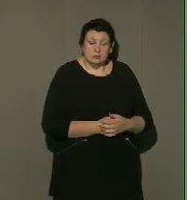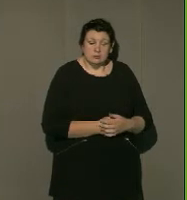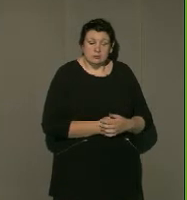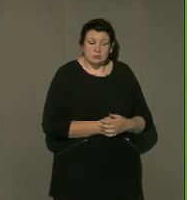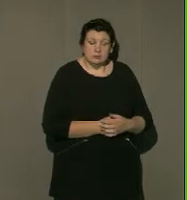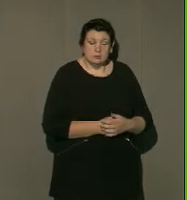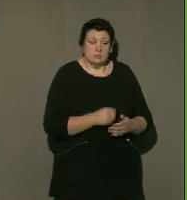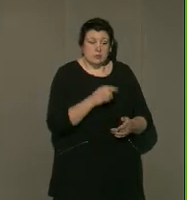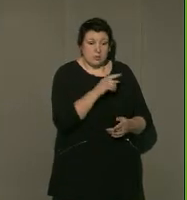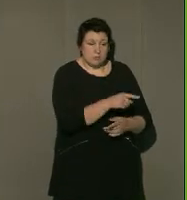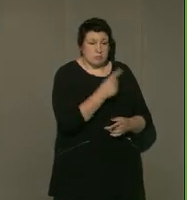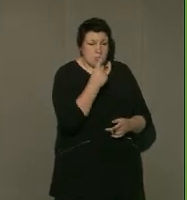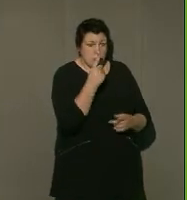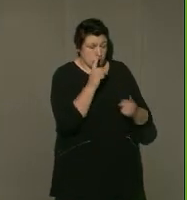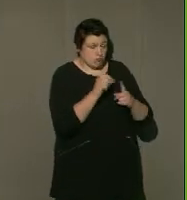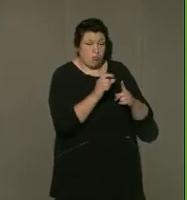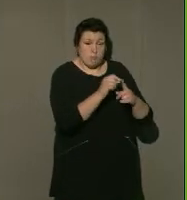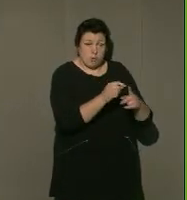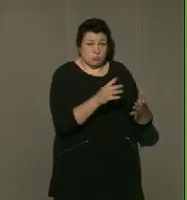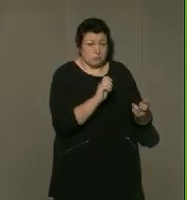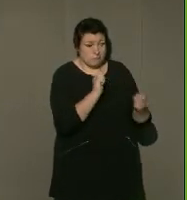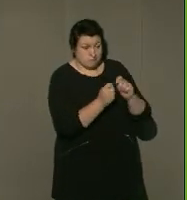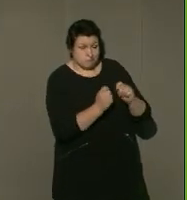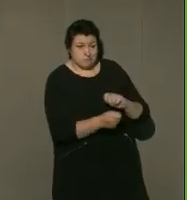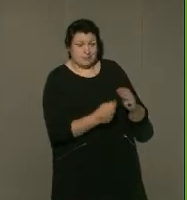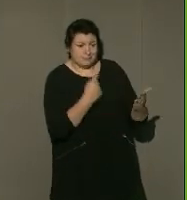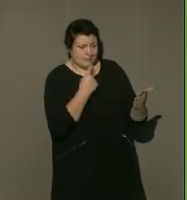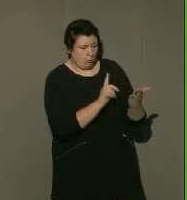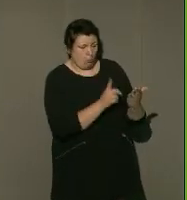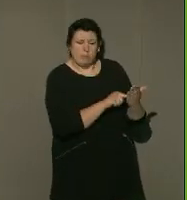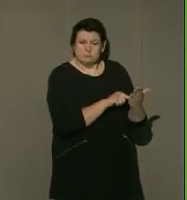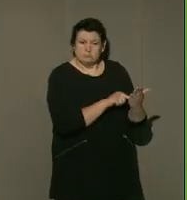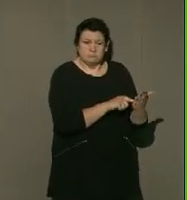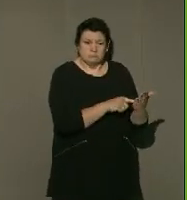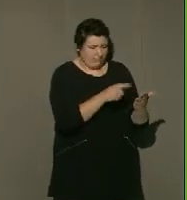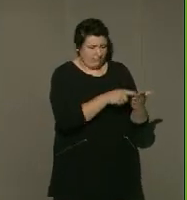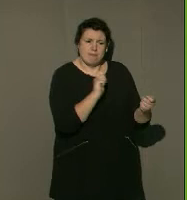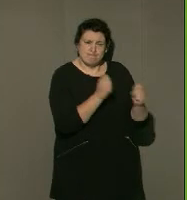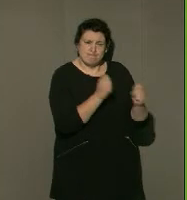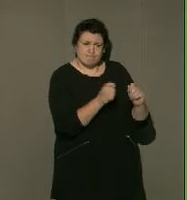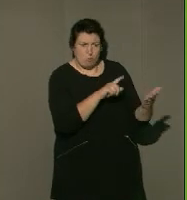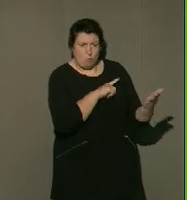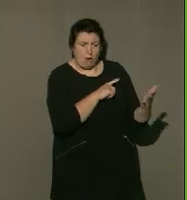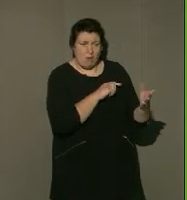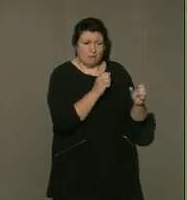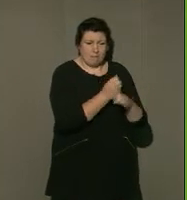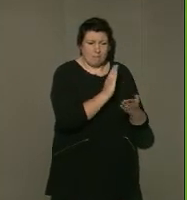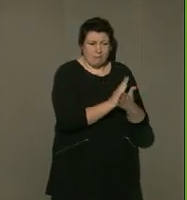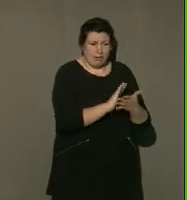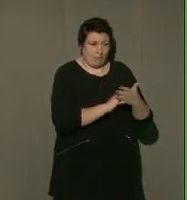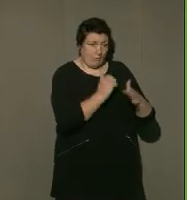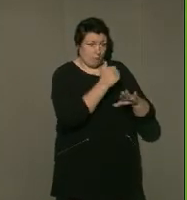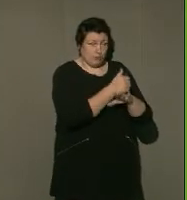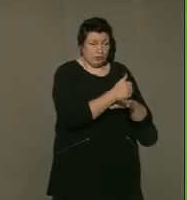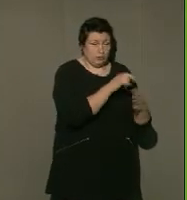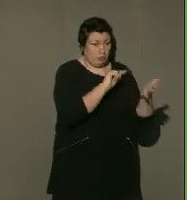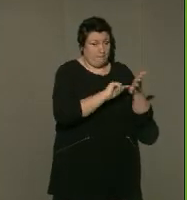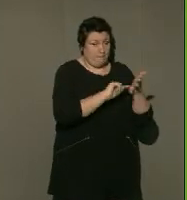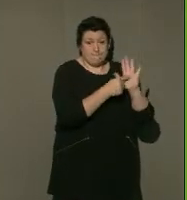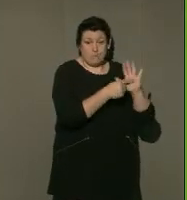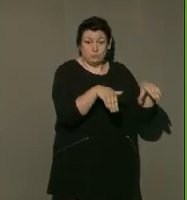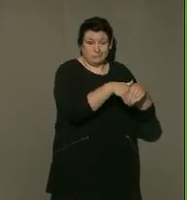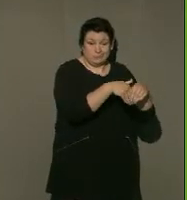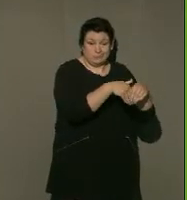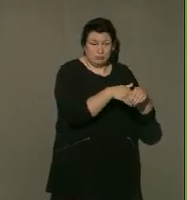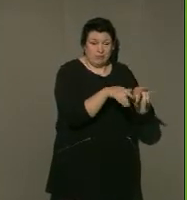The proposer of the amendment suggested that the intention of that amendment was to make the original motion inclusive and in line with